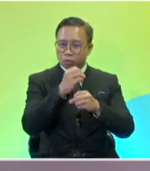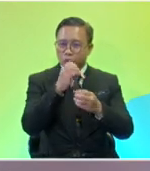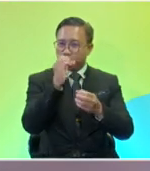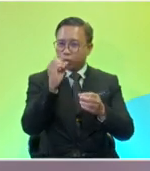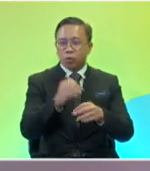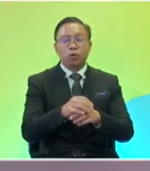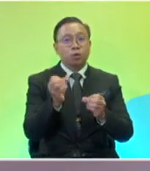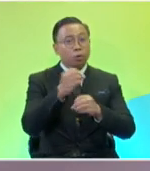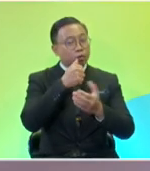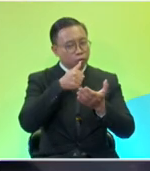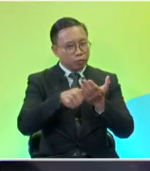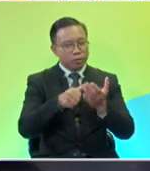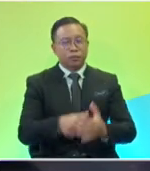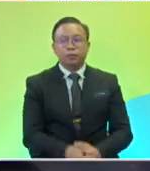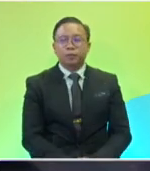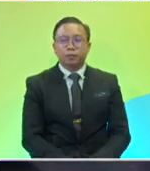Post office! Yay!